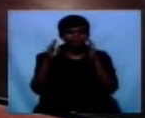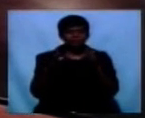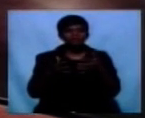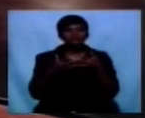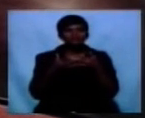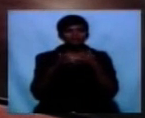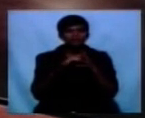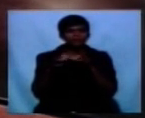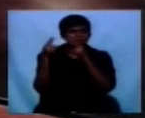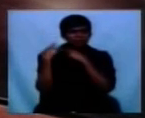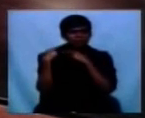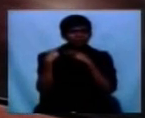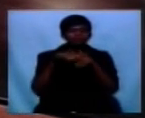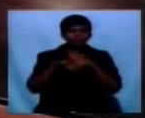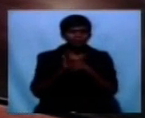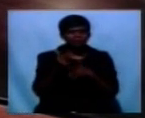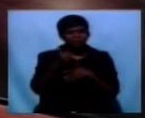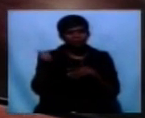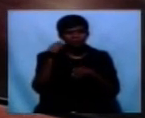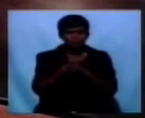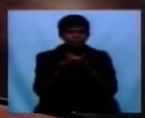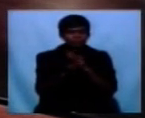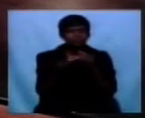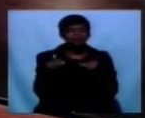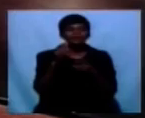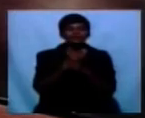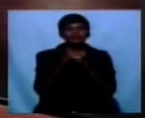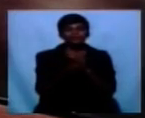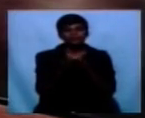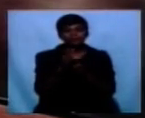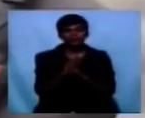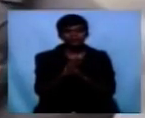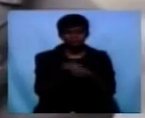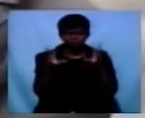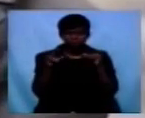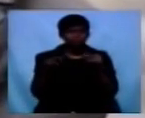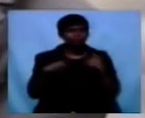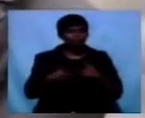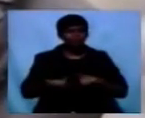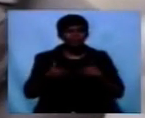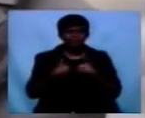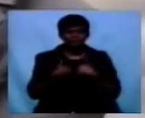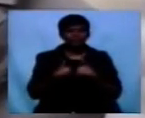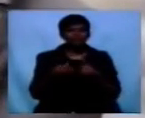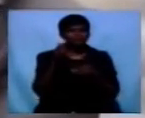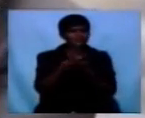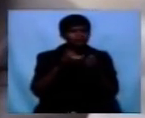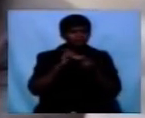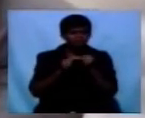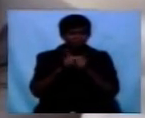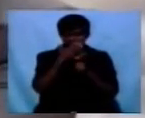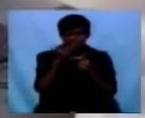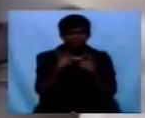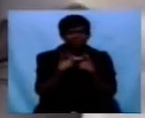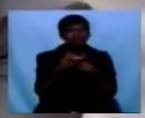be responsible to monitor how other infrastructures are being built so that nobody passes a buck on somebody. There must be